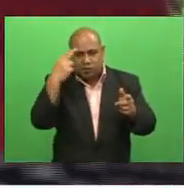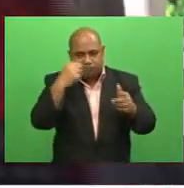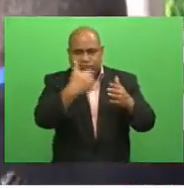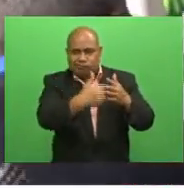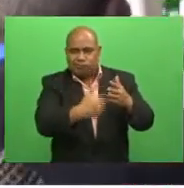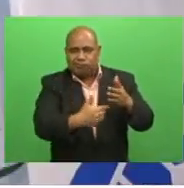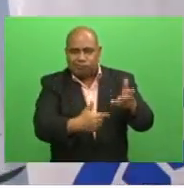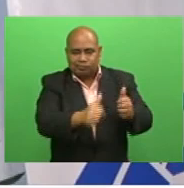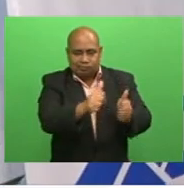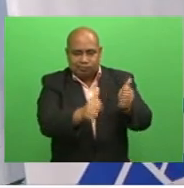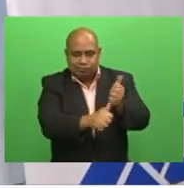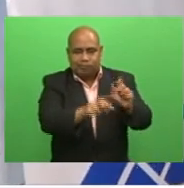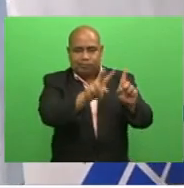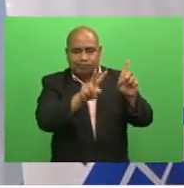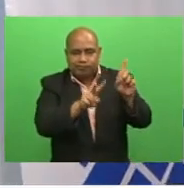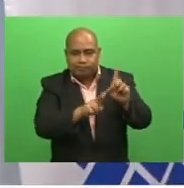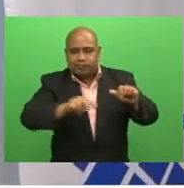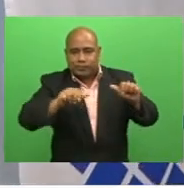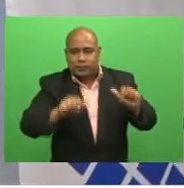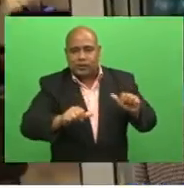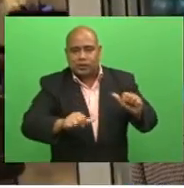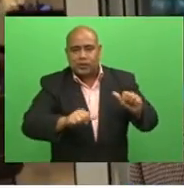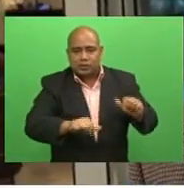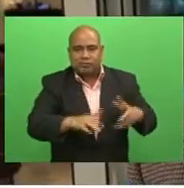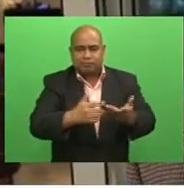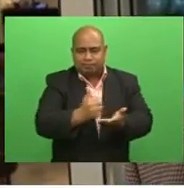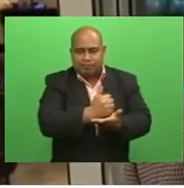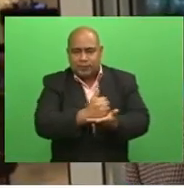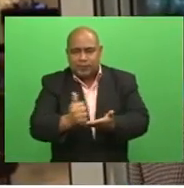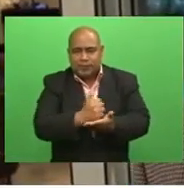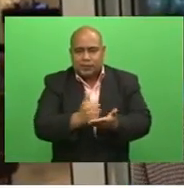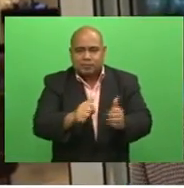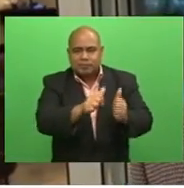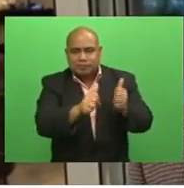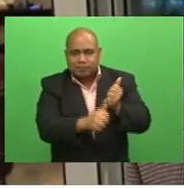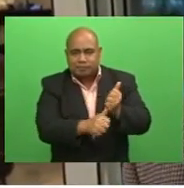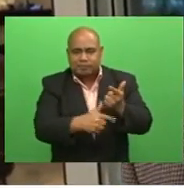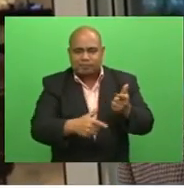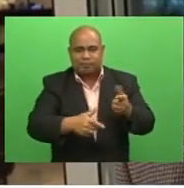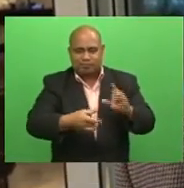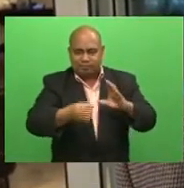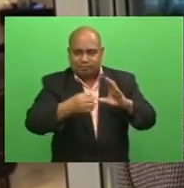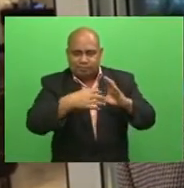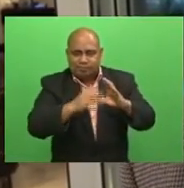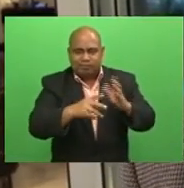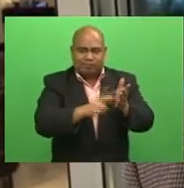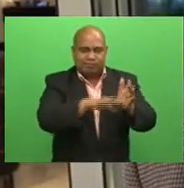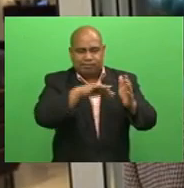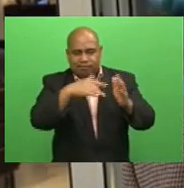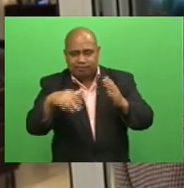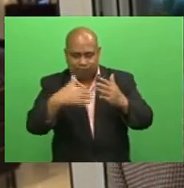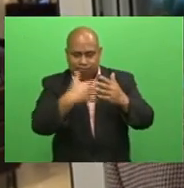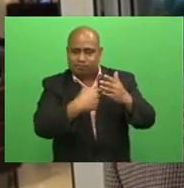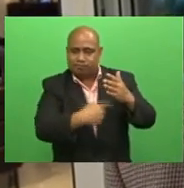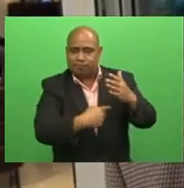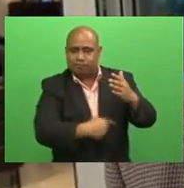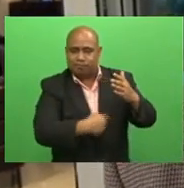acting treasurer is Ilisoni Vuindraketi. I'm very optimistic. If we continue in the vein of